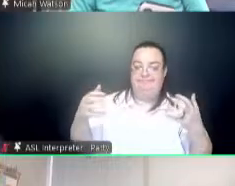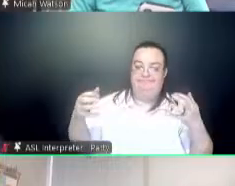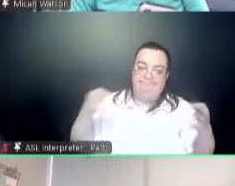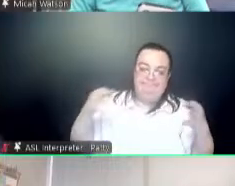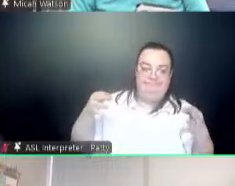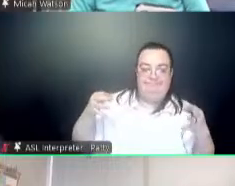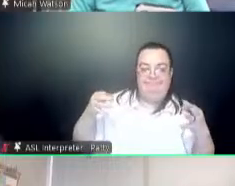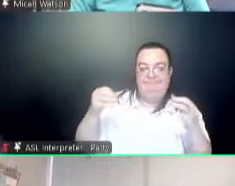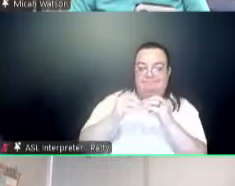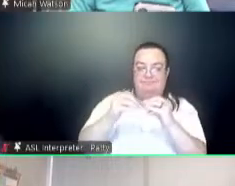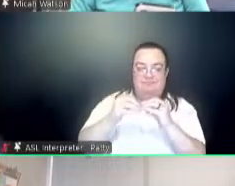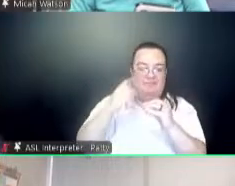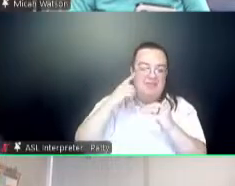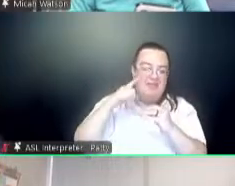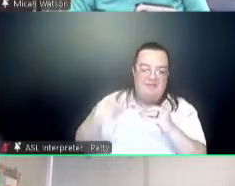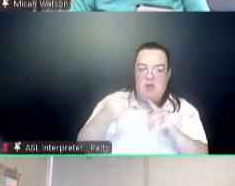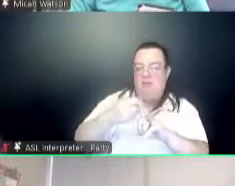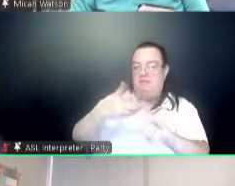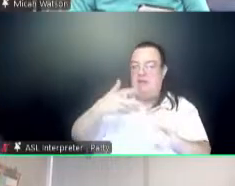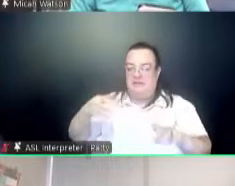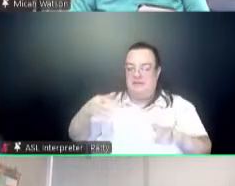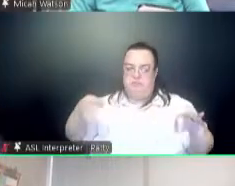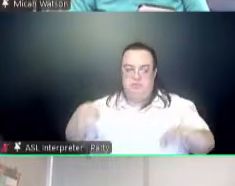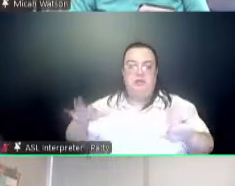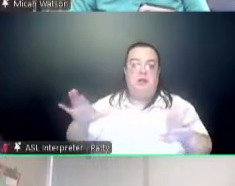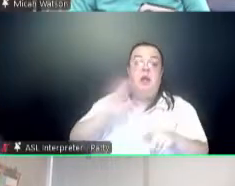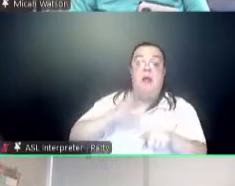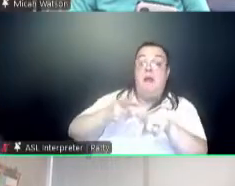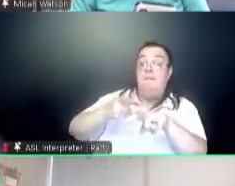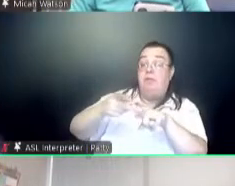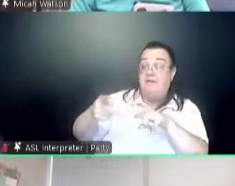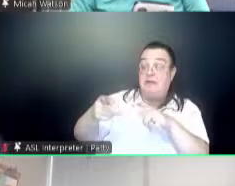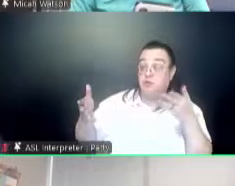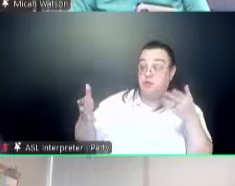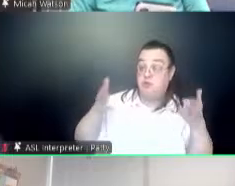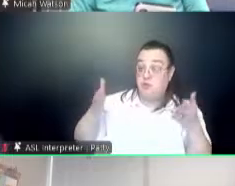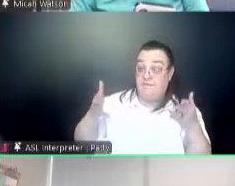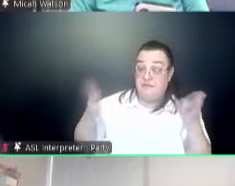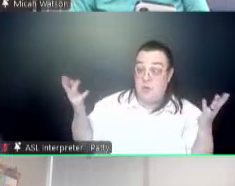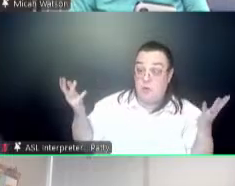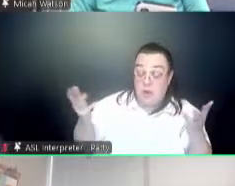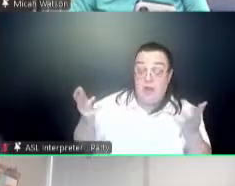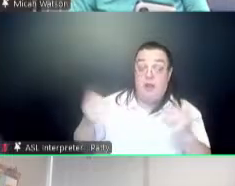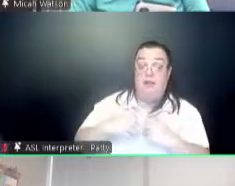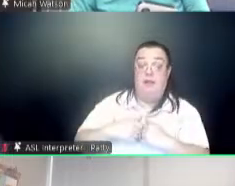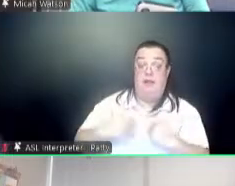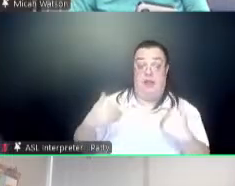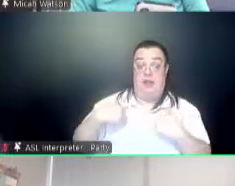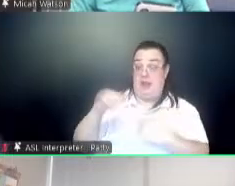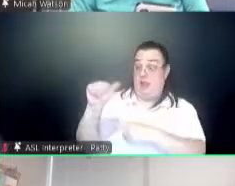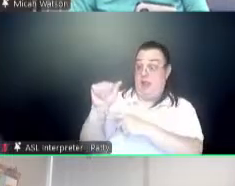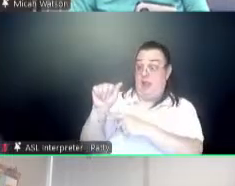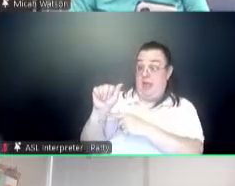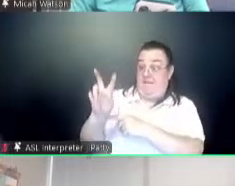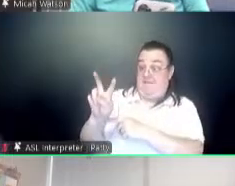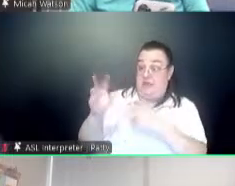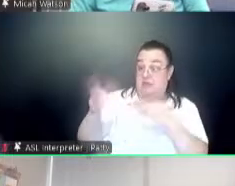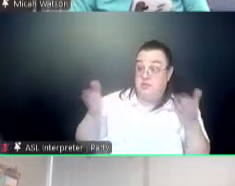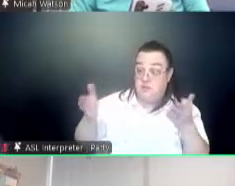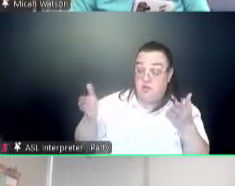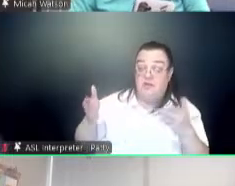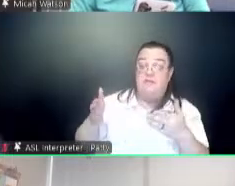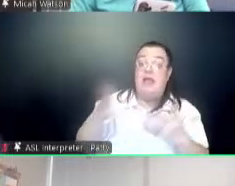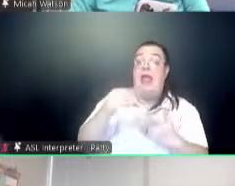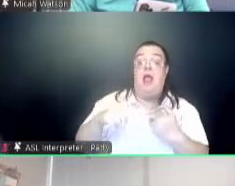little bit more. Well, professional services, we have our AV services and